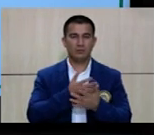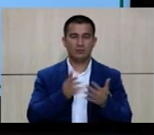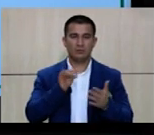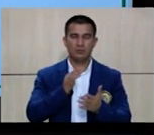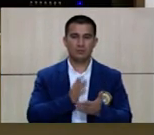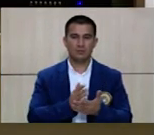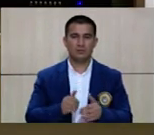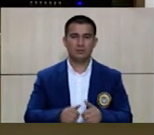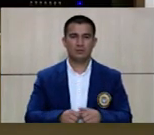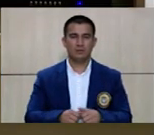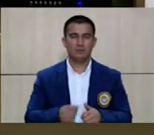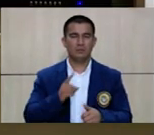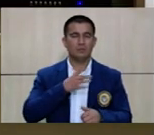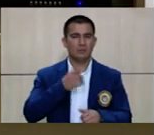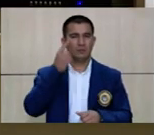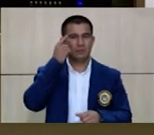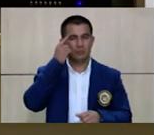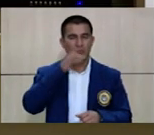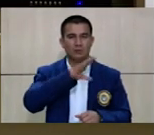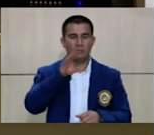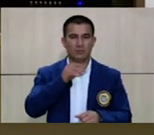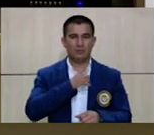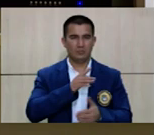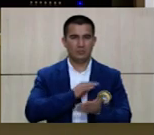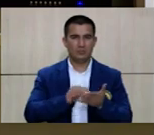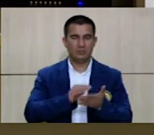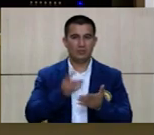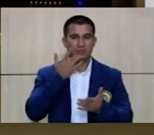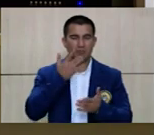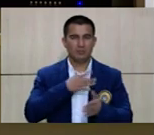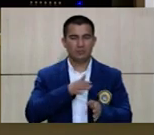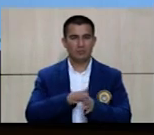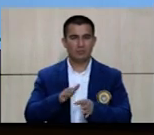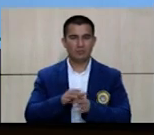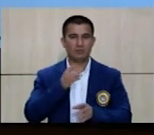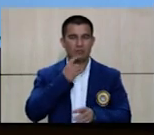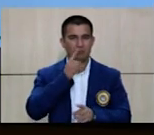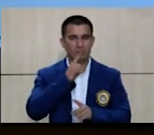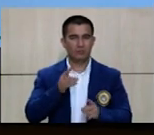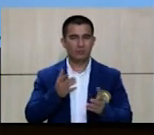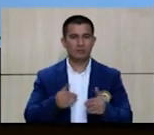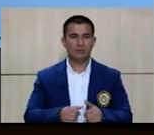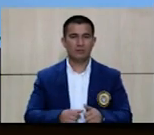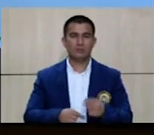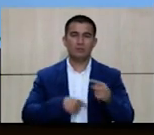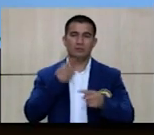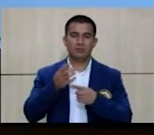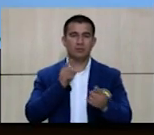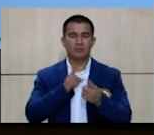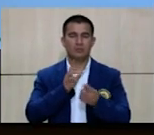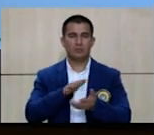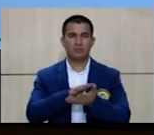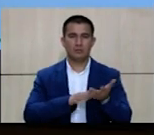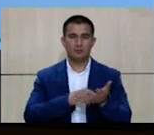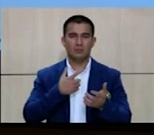topshiriqlar. O'ylaymanki, masala yechishda siz endi qiynalmaysiz. Yana ko'rishguncha,